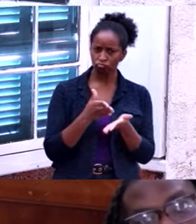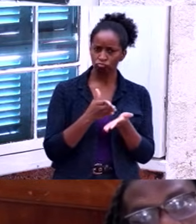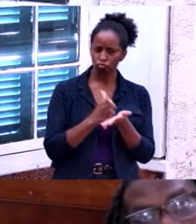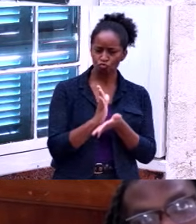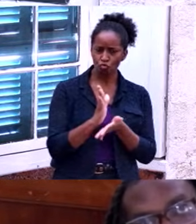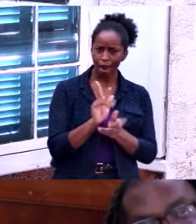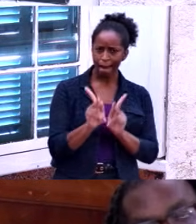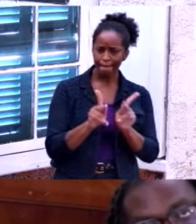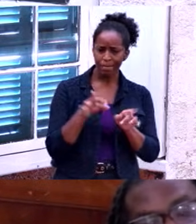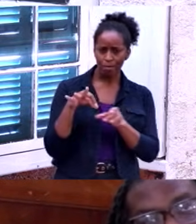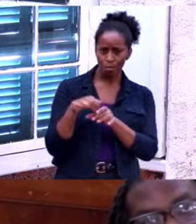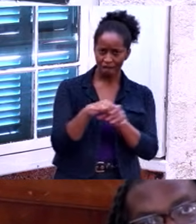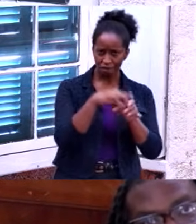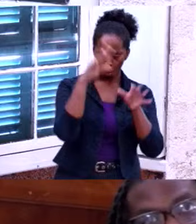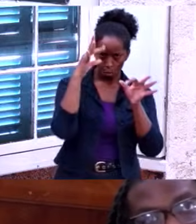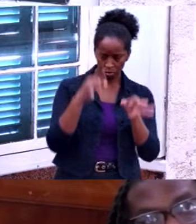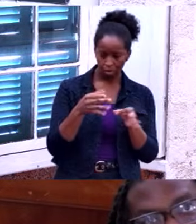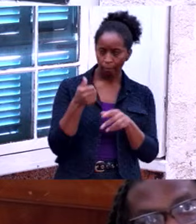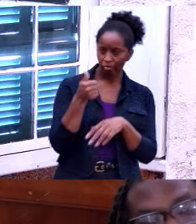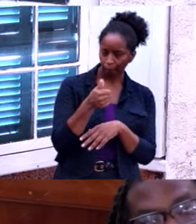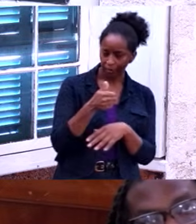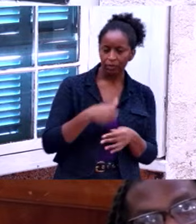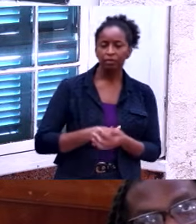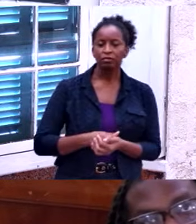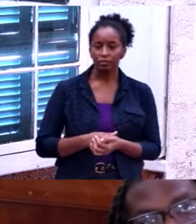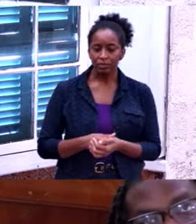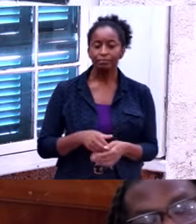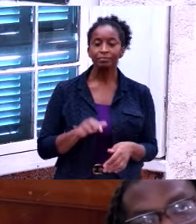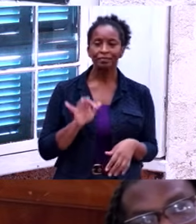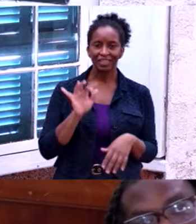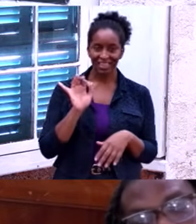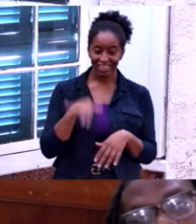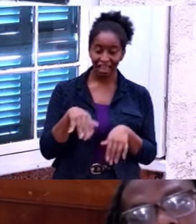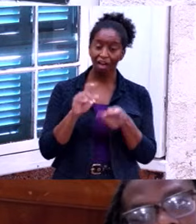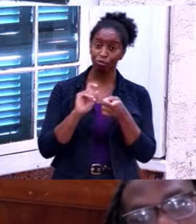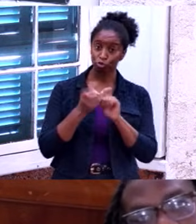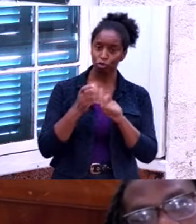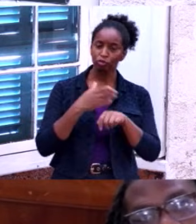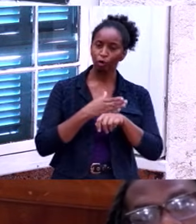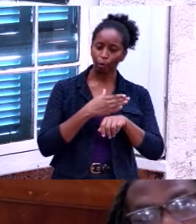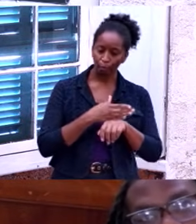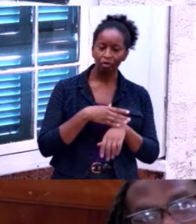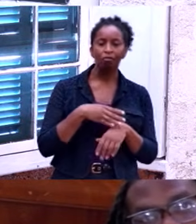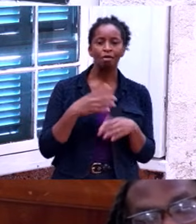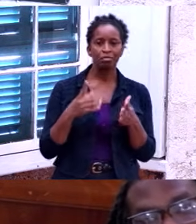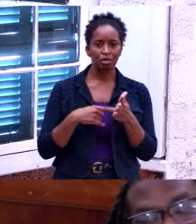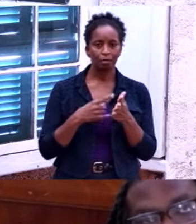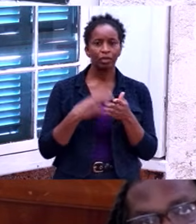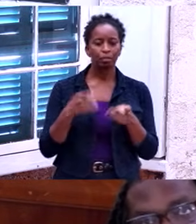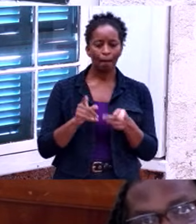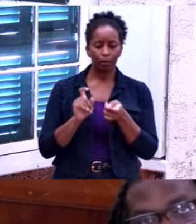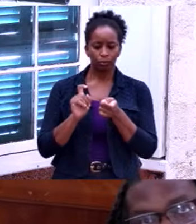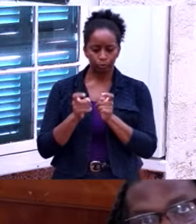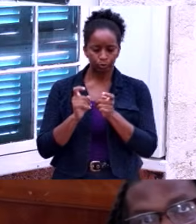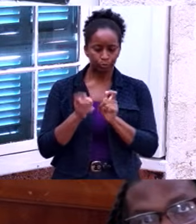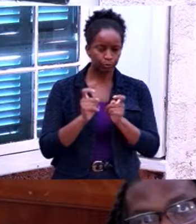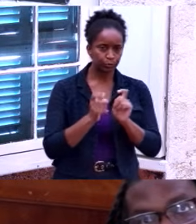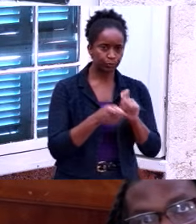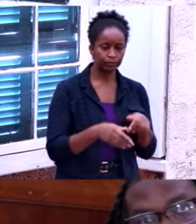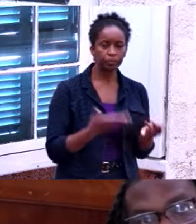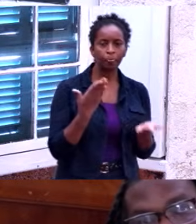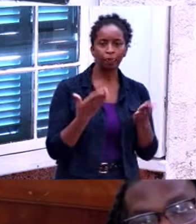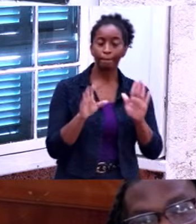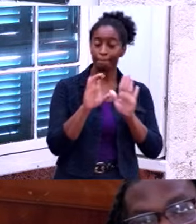broader concept of restructuring and deconstructing the Constitution. You might build back the Constitution on the same scaffolding and foundation